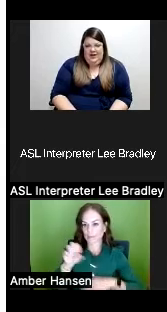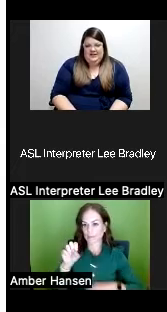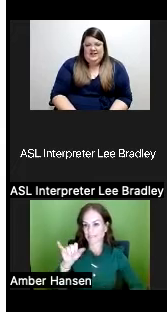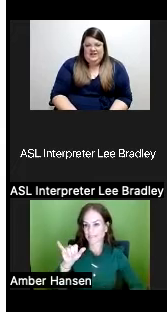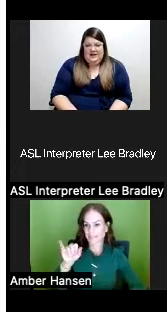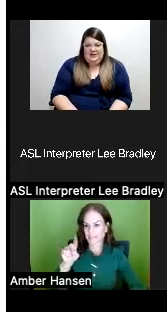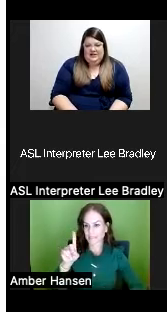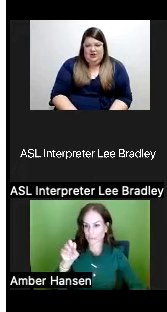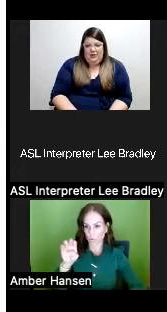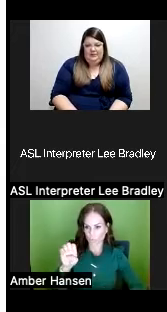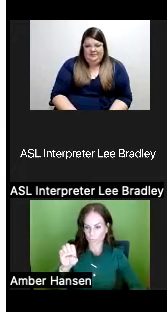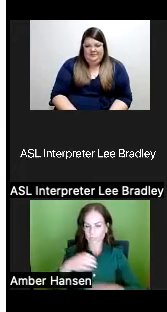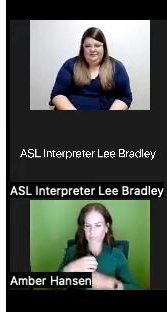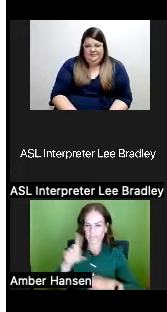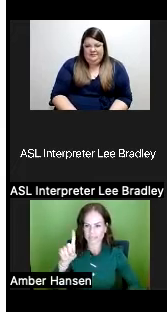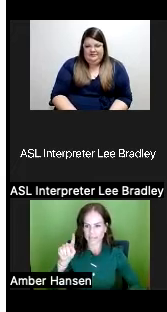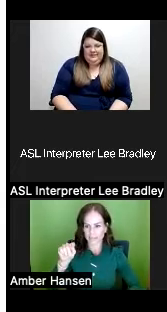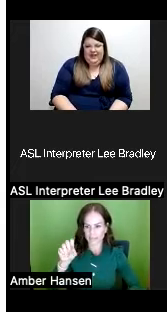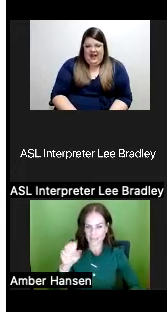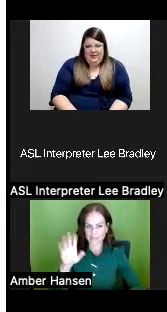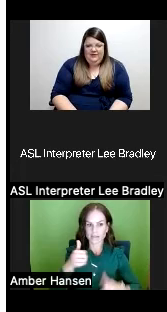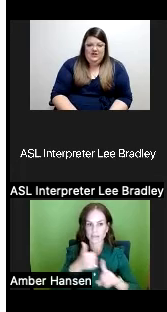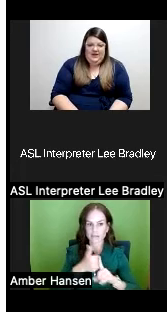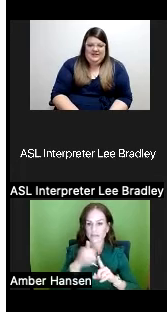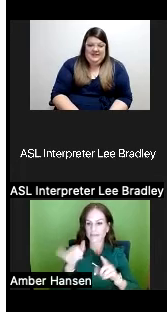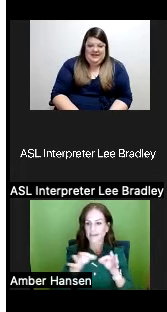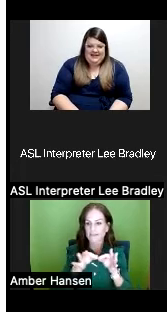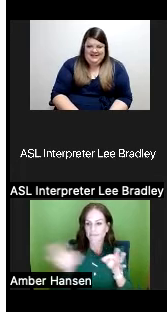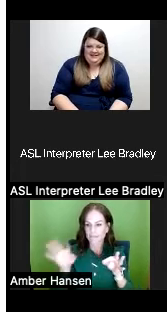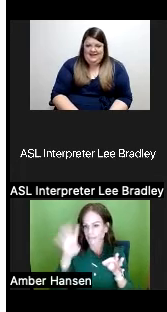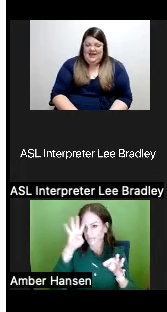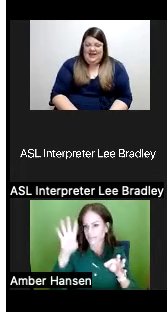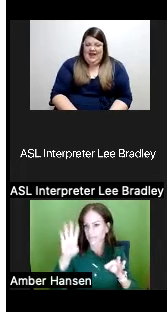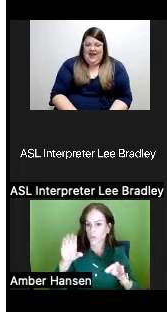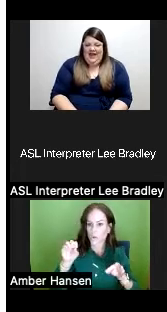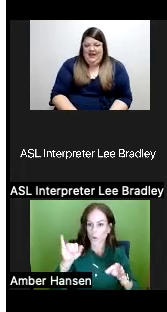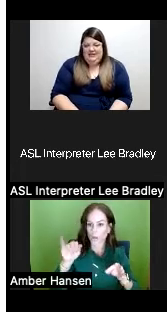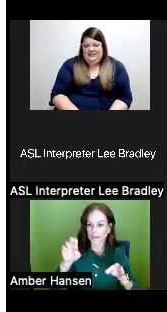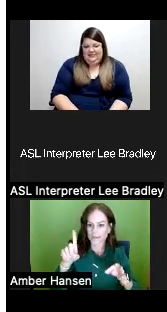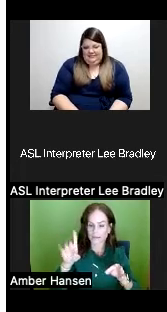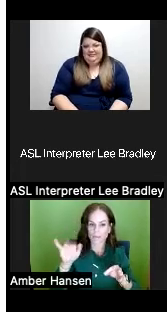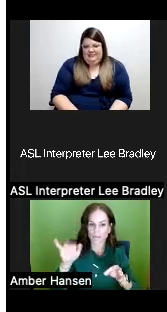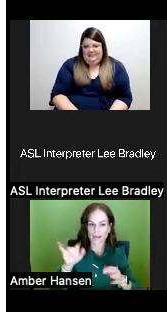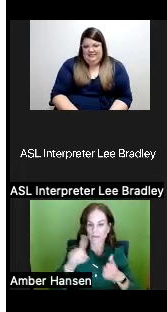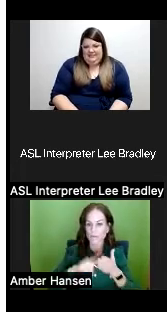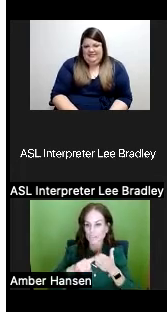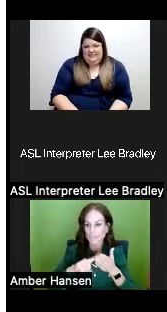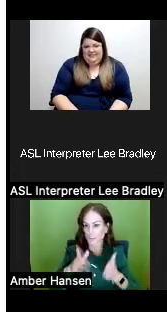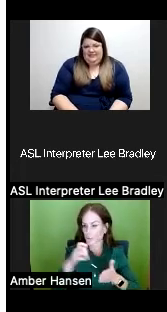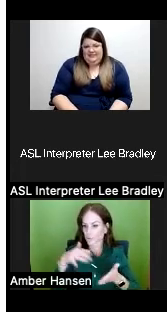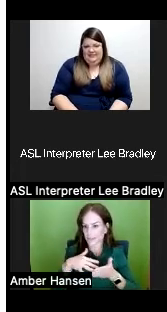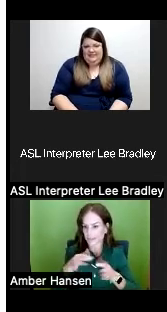So we call it dinner table syndrome. I'm going to refer to it as DTS. And